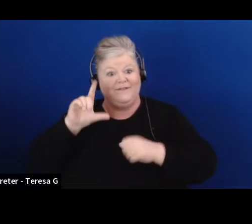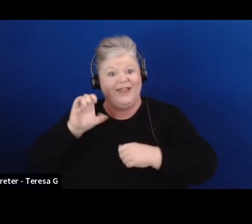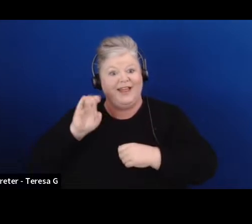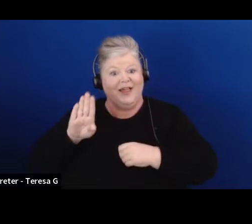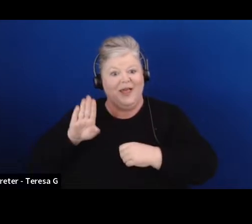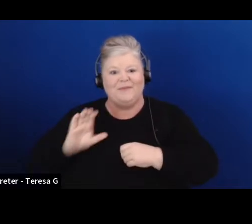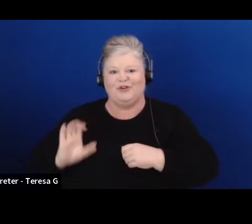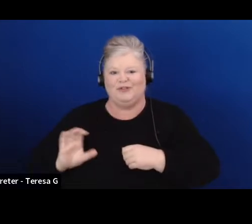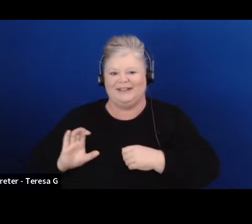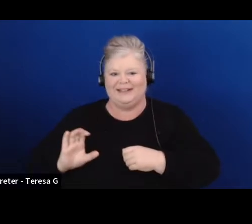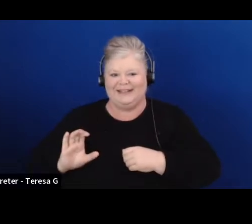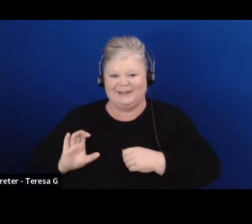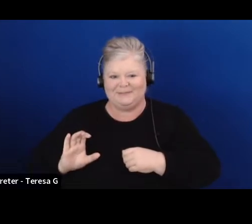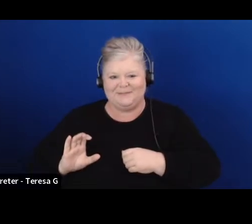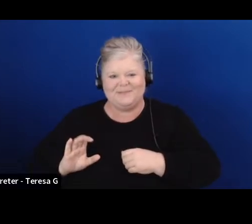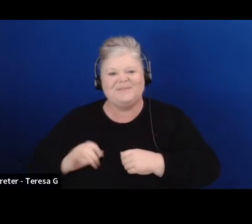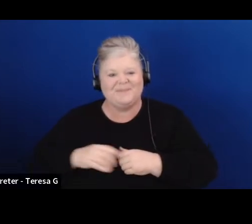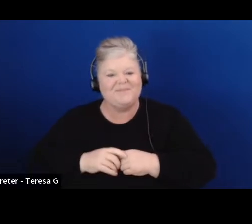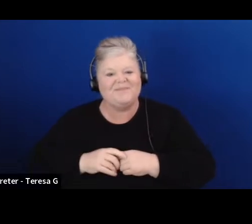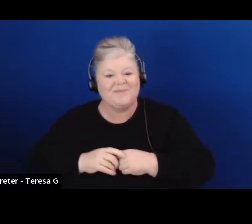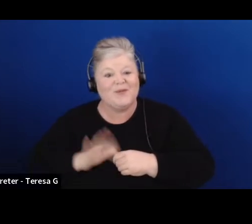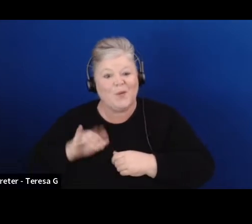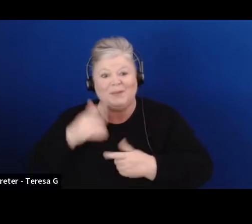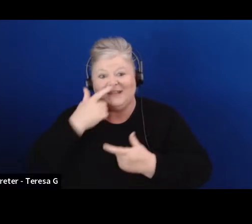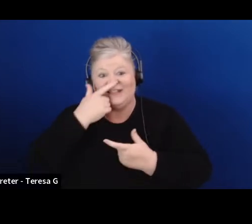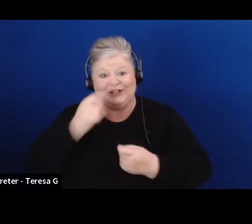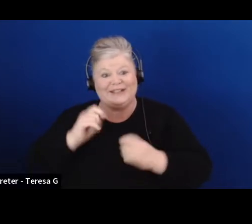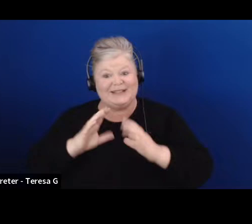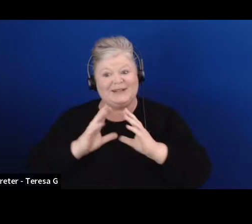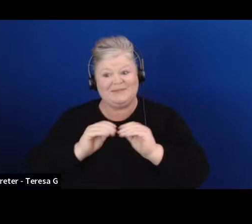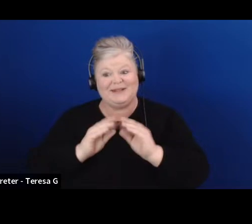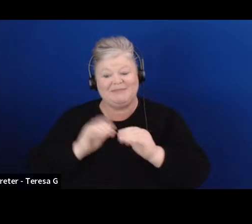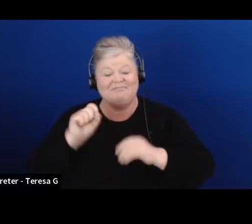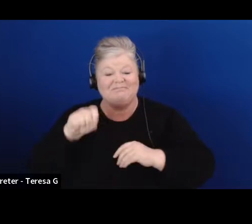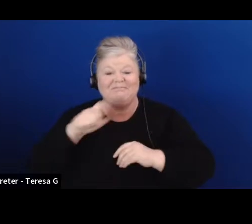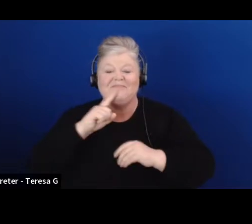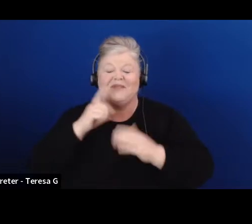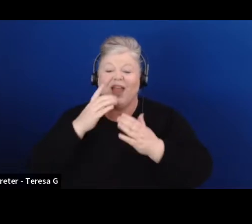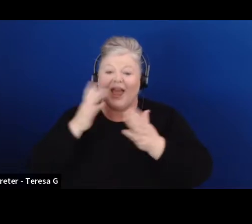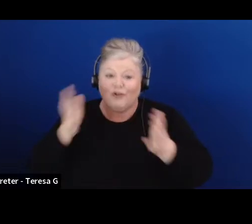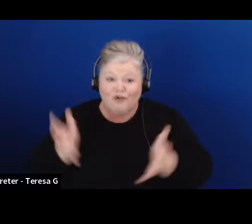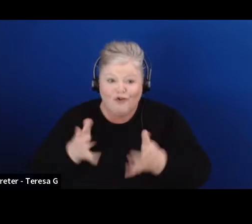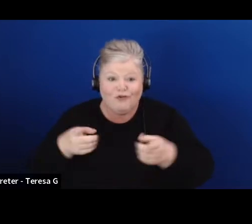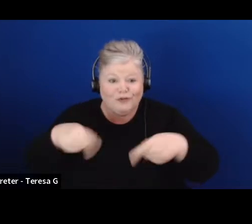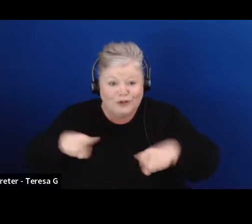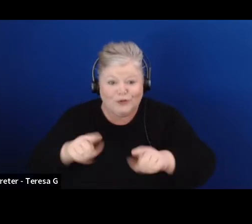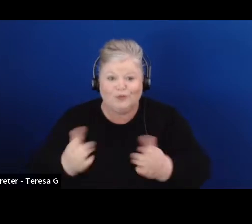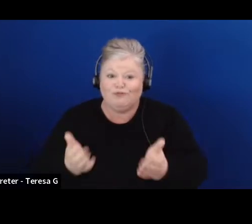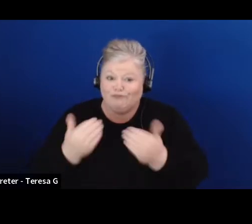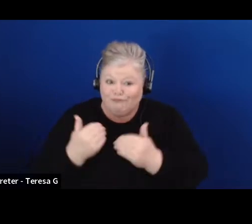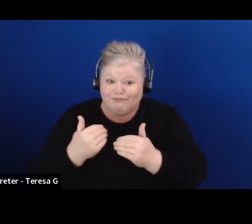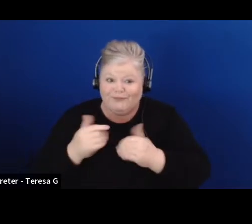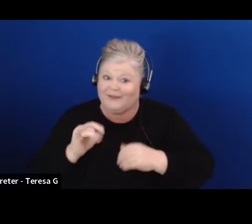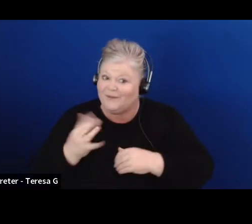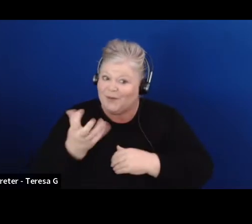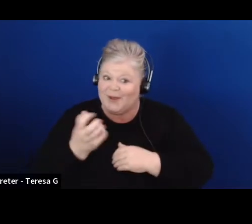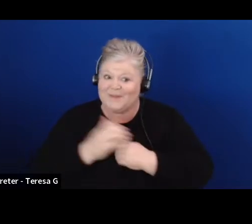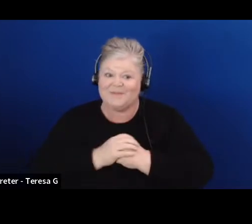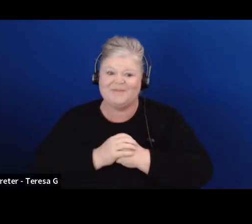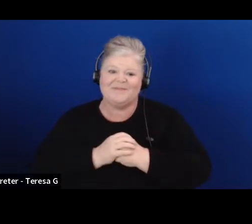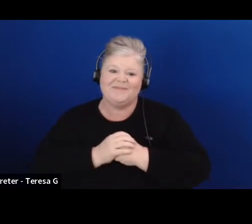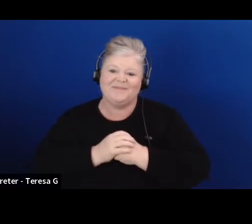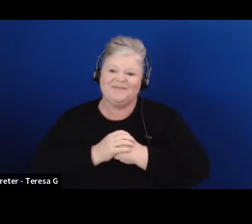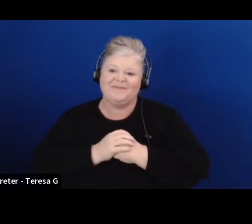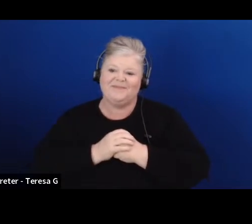Abrams. And so it's going to be an interesting meeting. I encourage you to attend if you wish. You